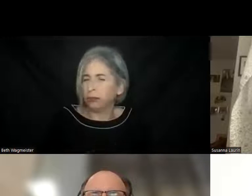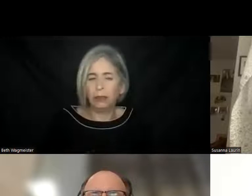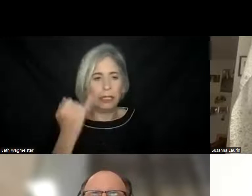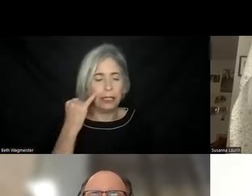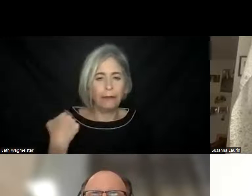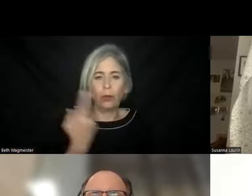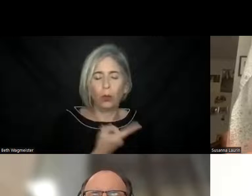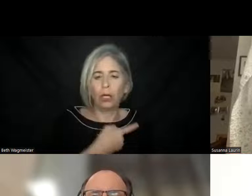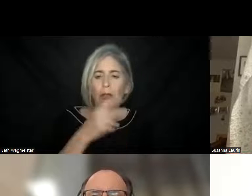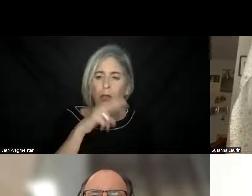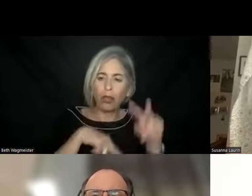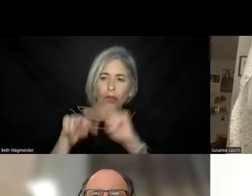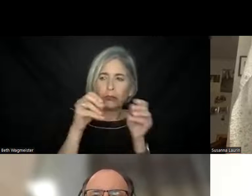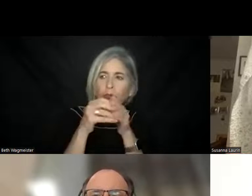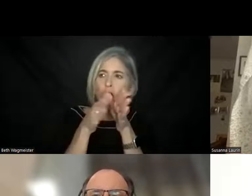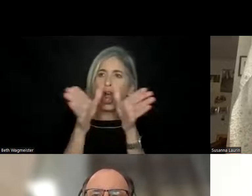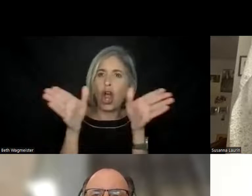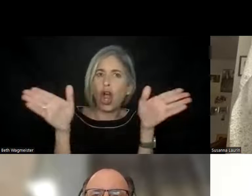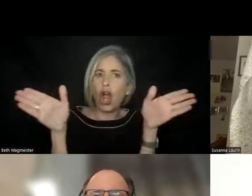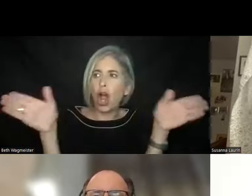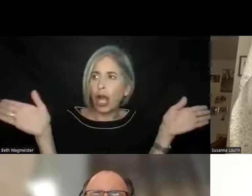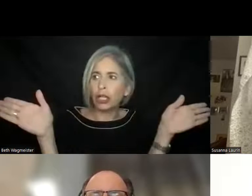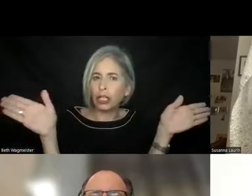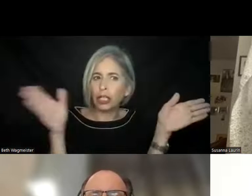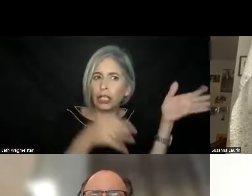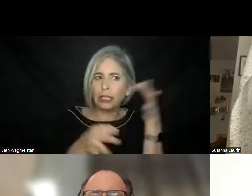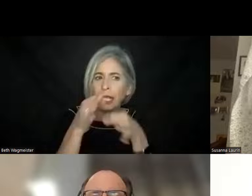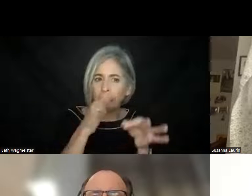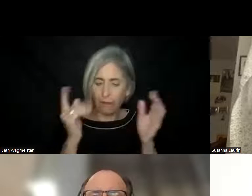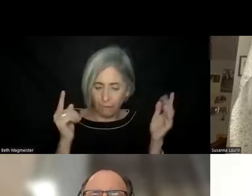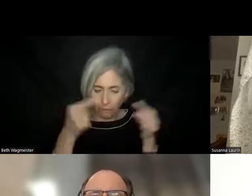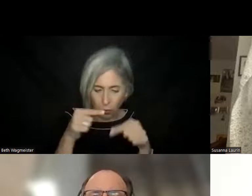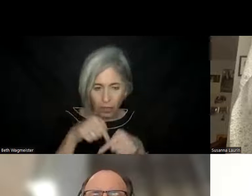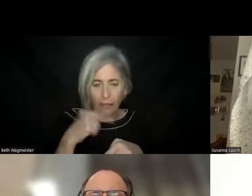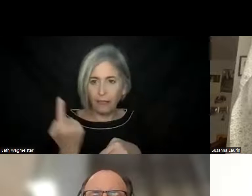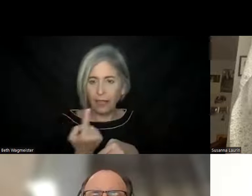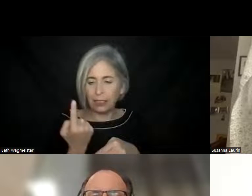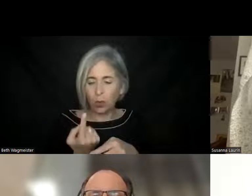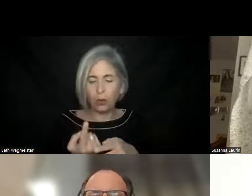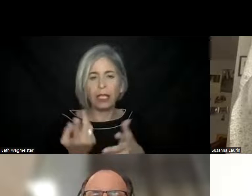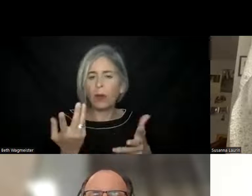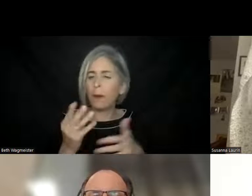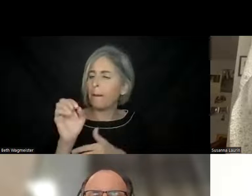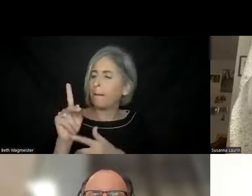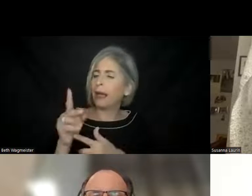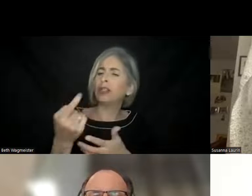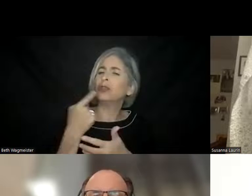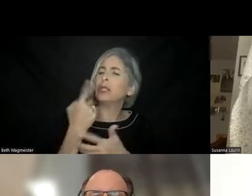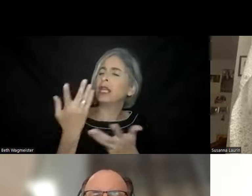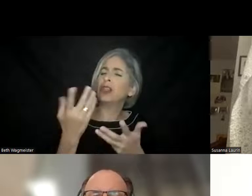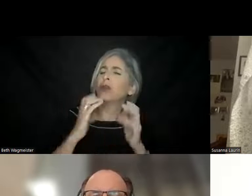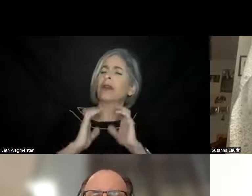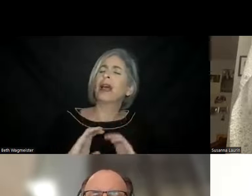of look a little bit broader than just this initiative. What would you say, Mike? What's your